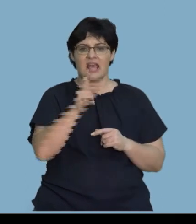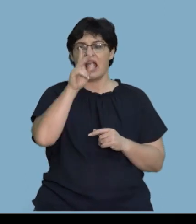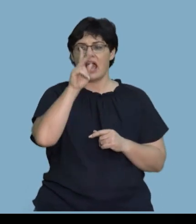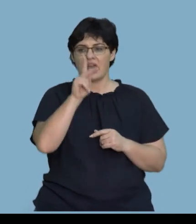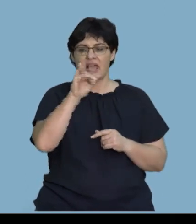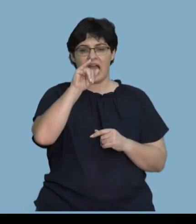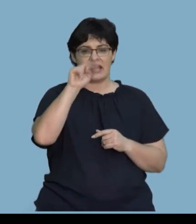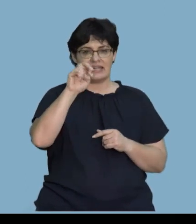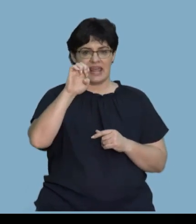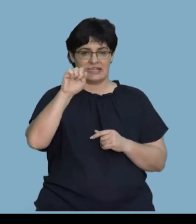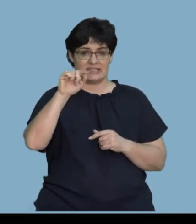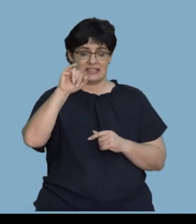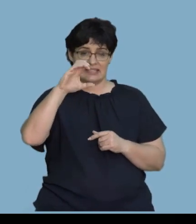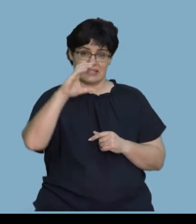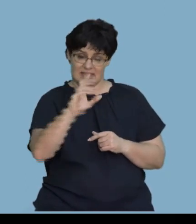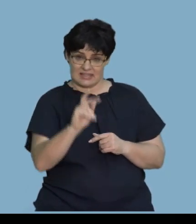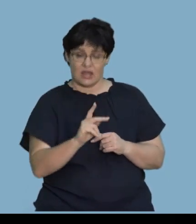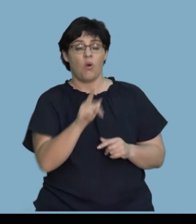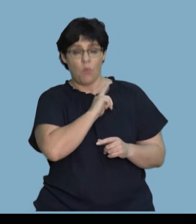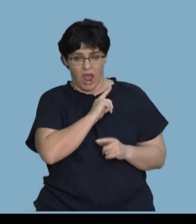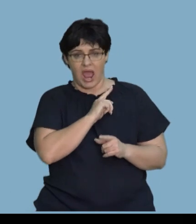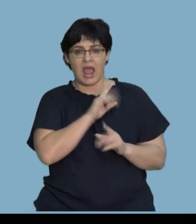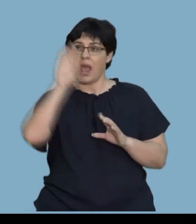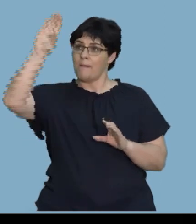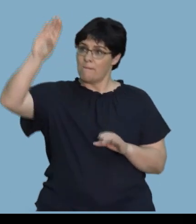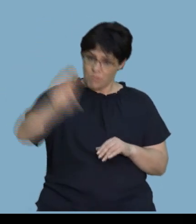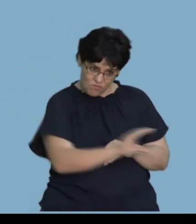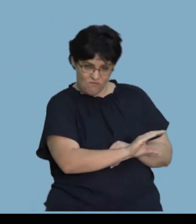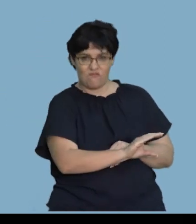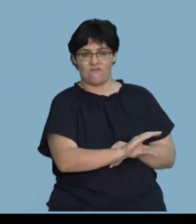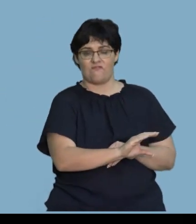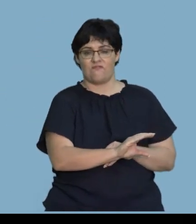okay? Because the object is in motion. Remember to distinguish it from the